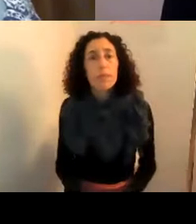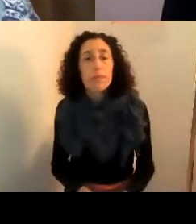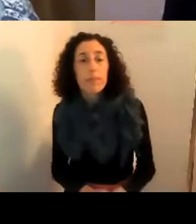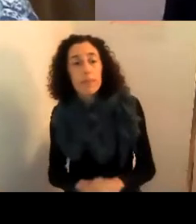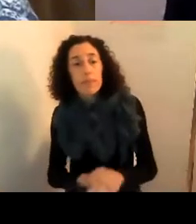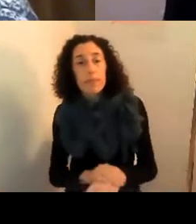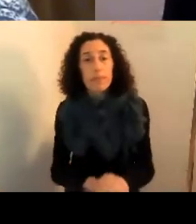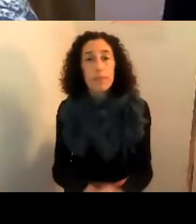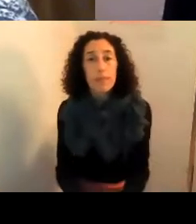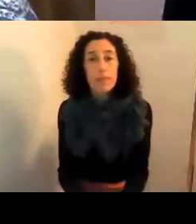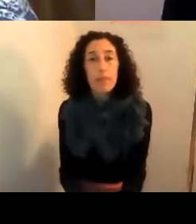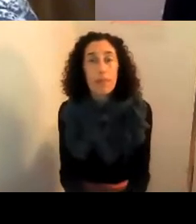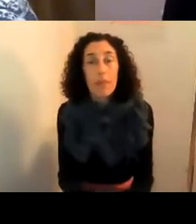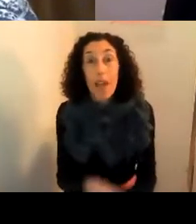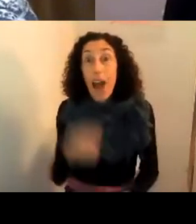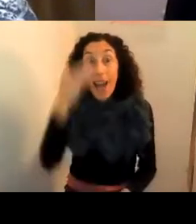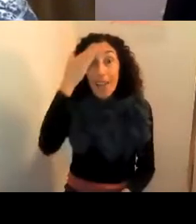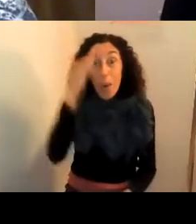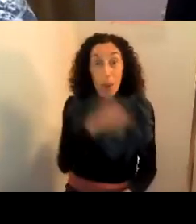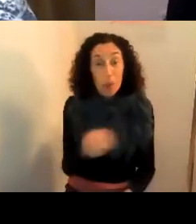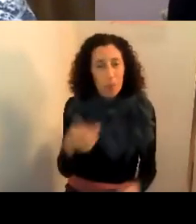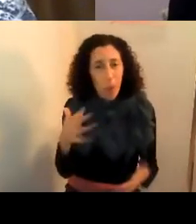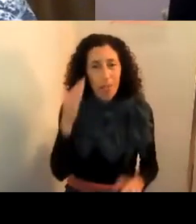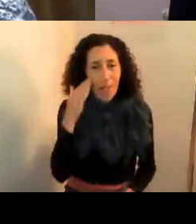It's what we all do. I know we have some thoughts about it.